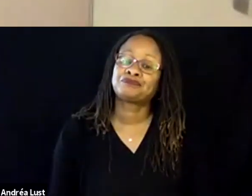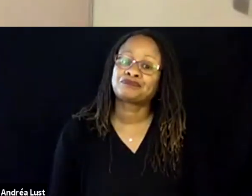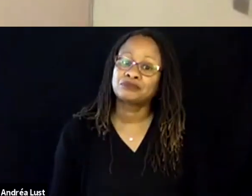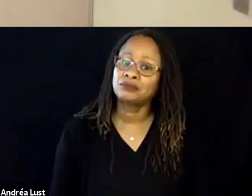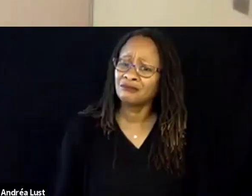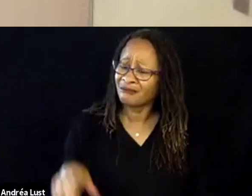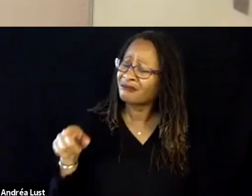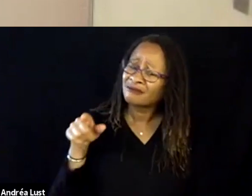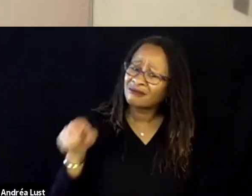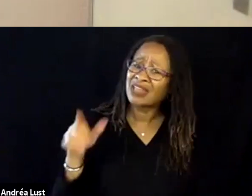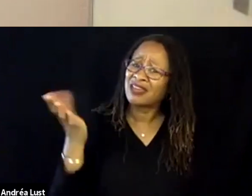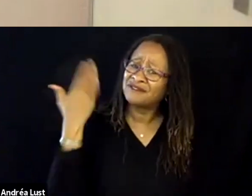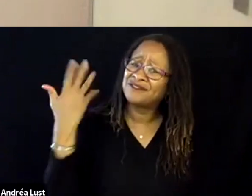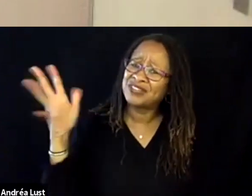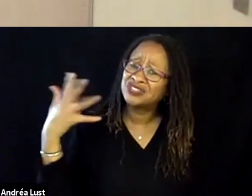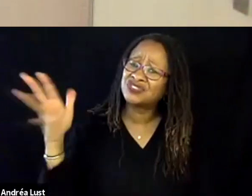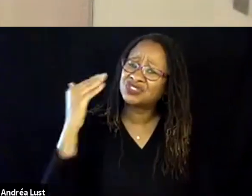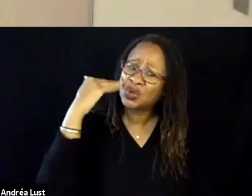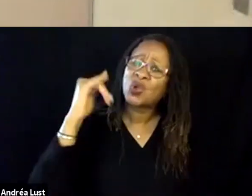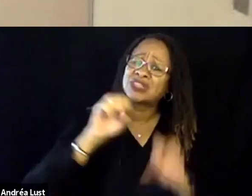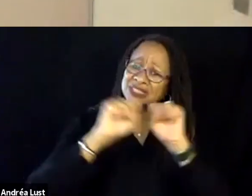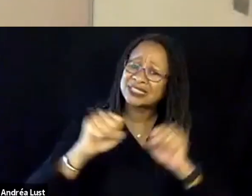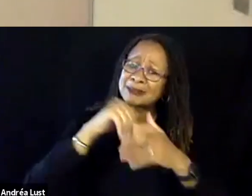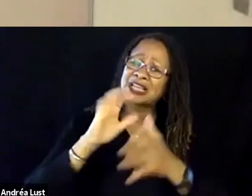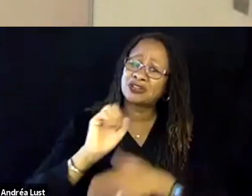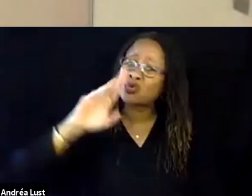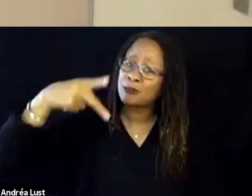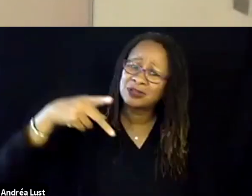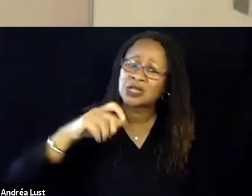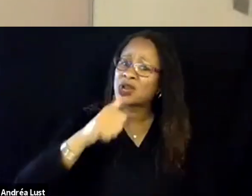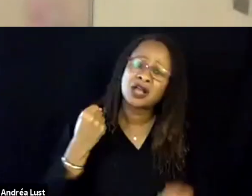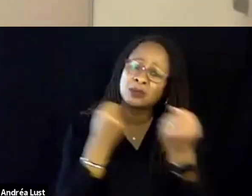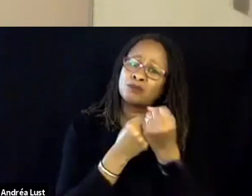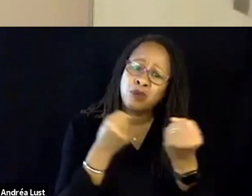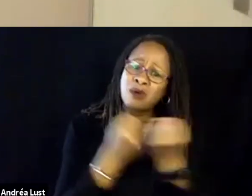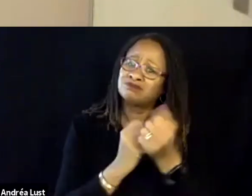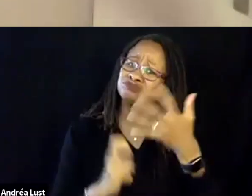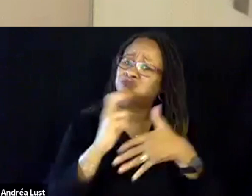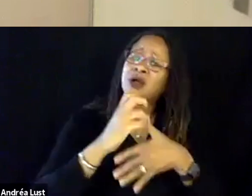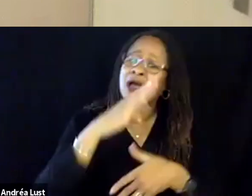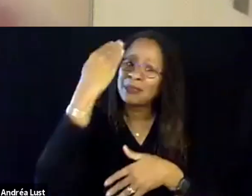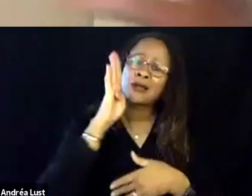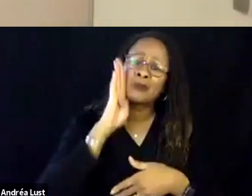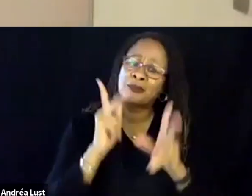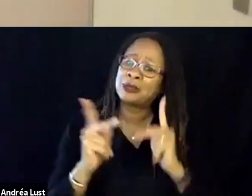those systems that they had inside of their corporations were not promoting Blacks and Browns. They knew they had them at